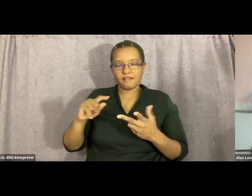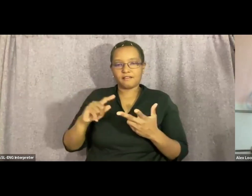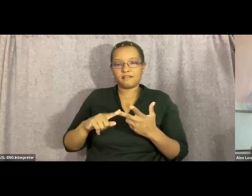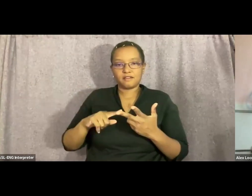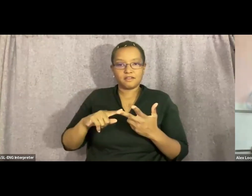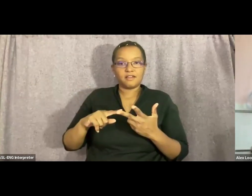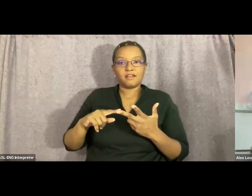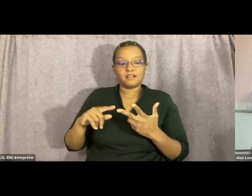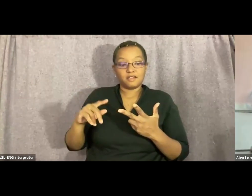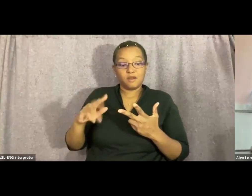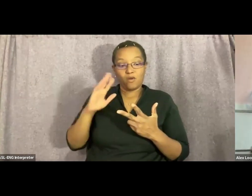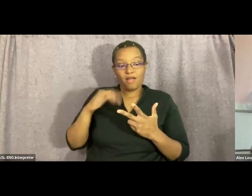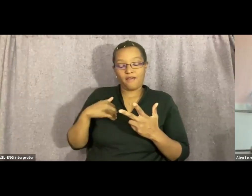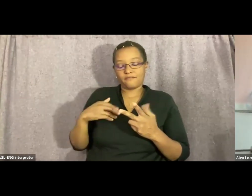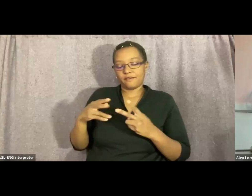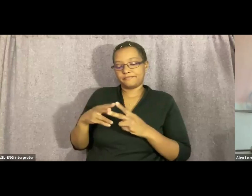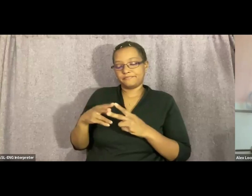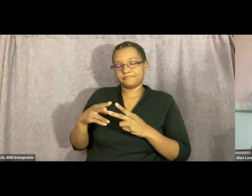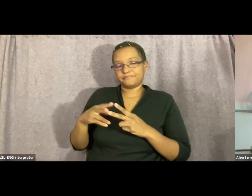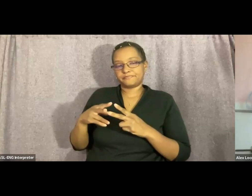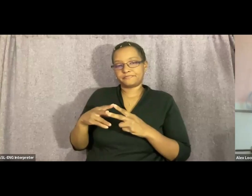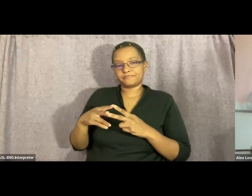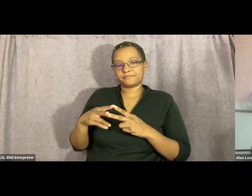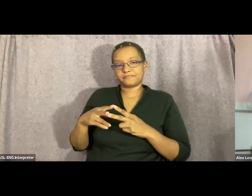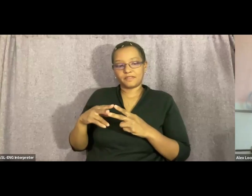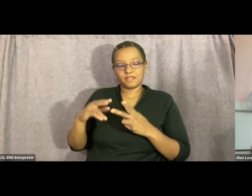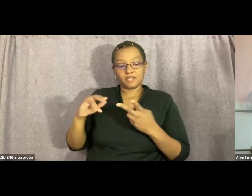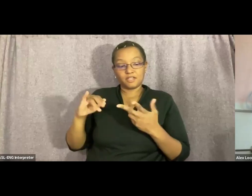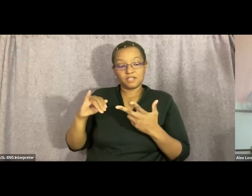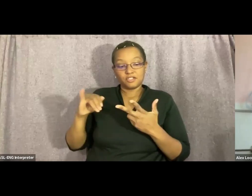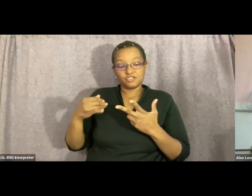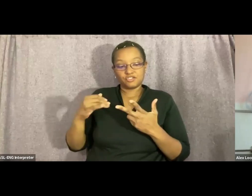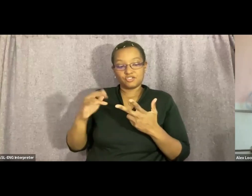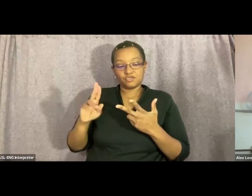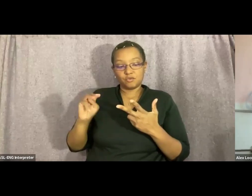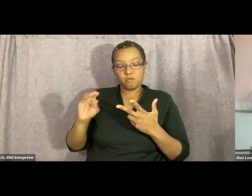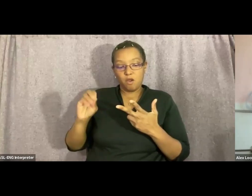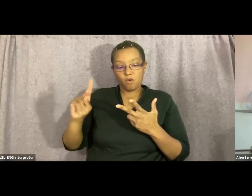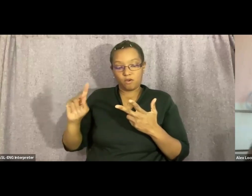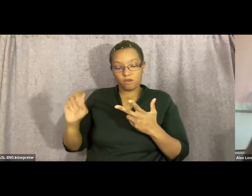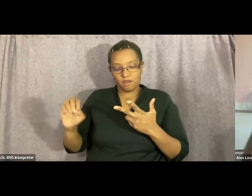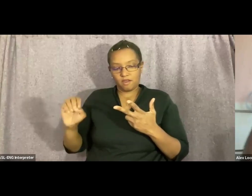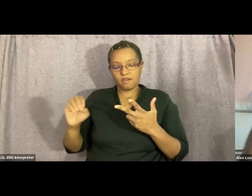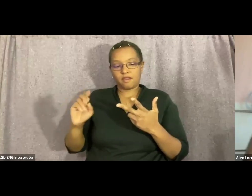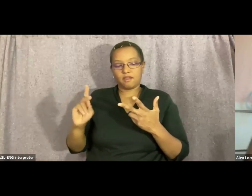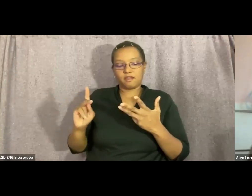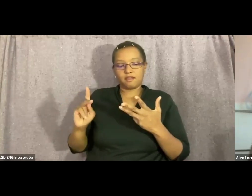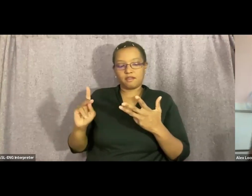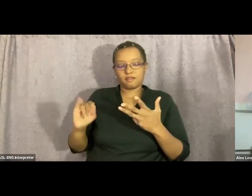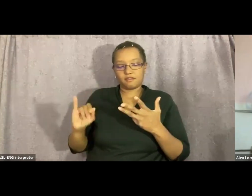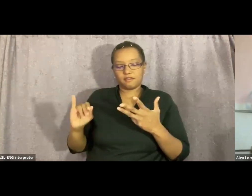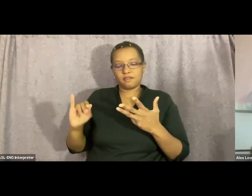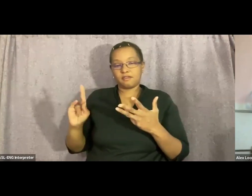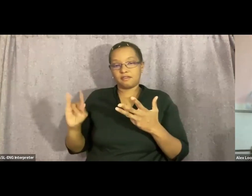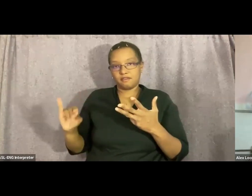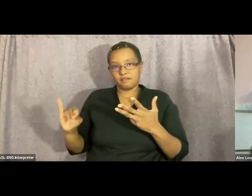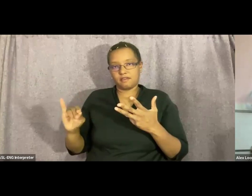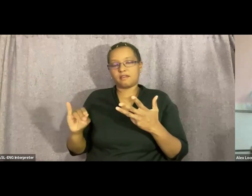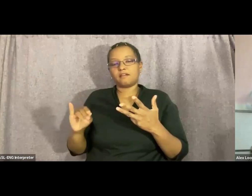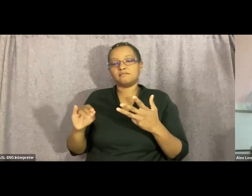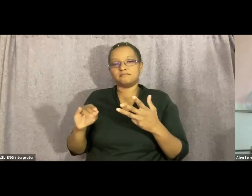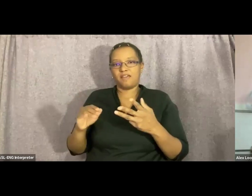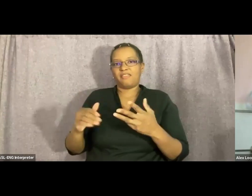long form KQED piece about the life of a survivor of institutionalization at Atascadero. They were